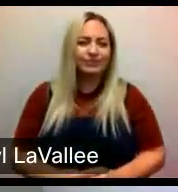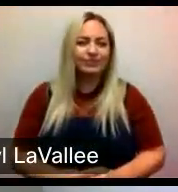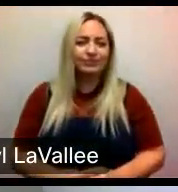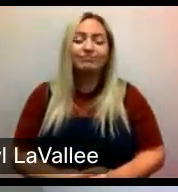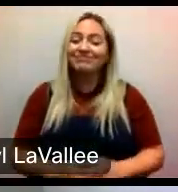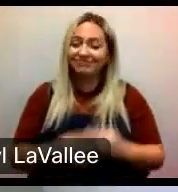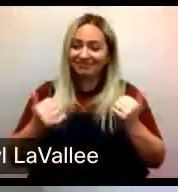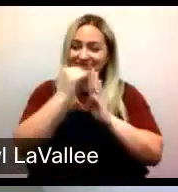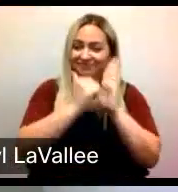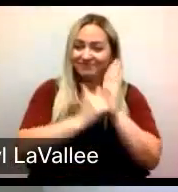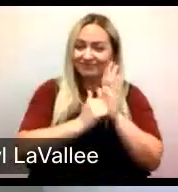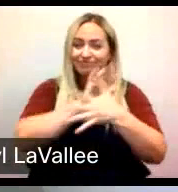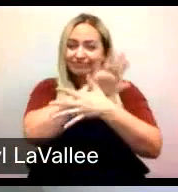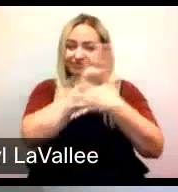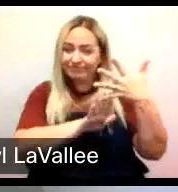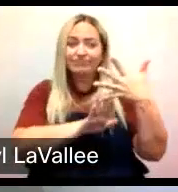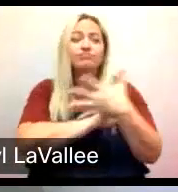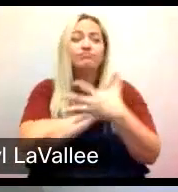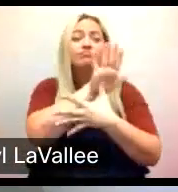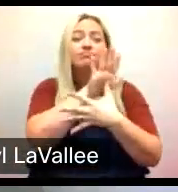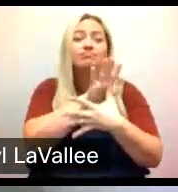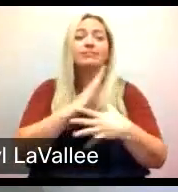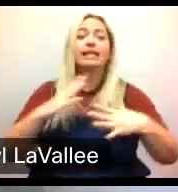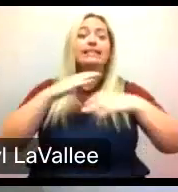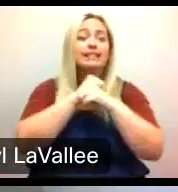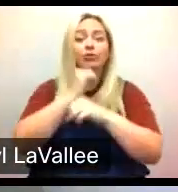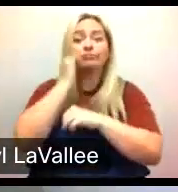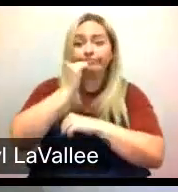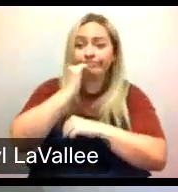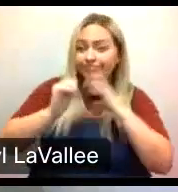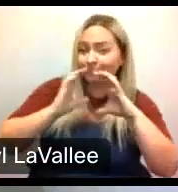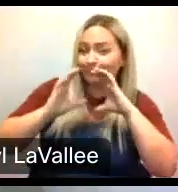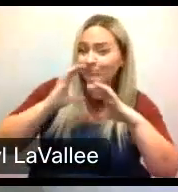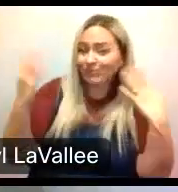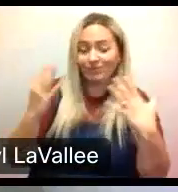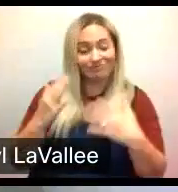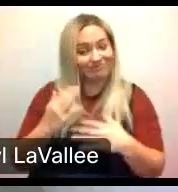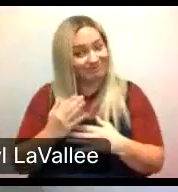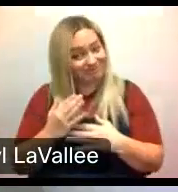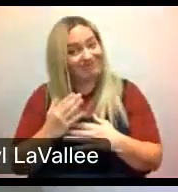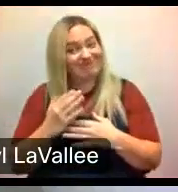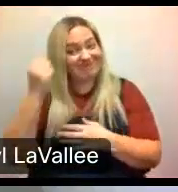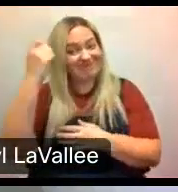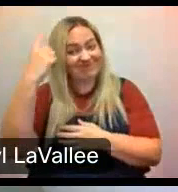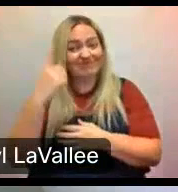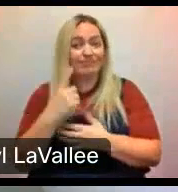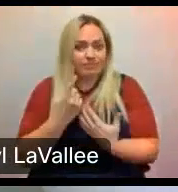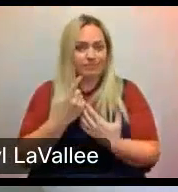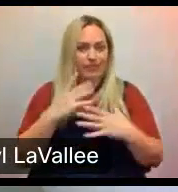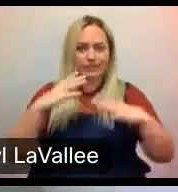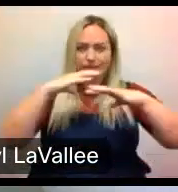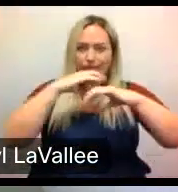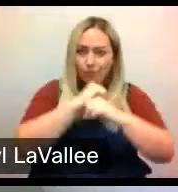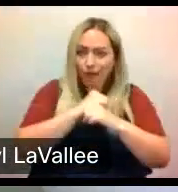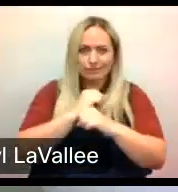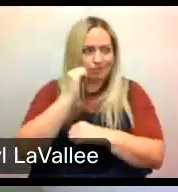Our agenda for today, we're going to start off by talking about summaries and daily communication. Believe it or not, summarizing is something that we